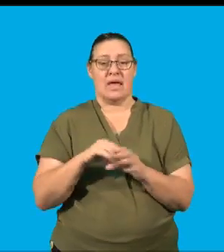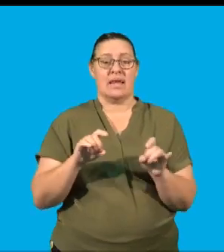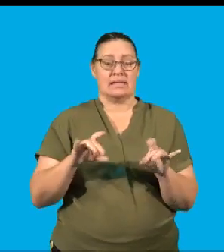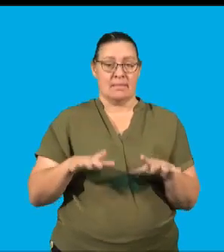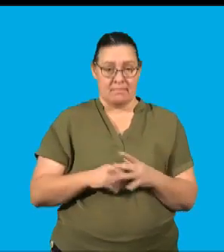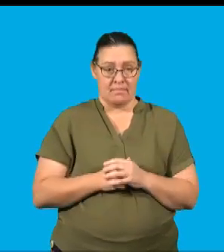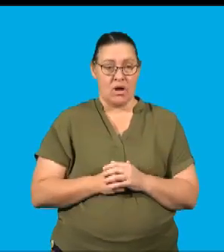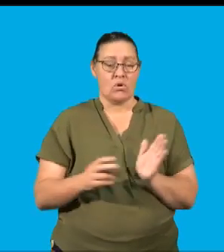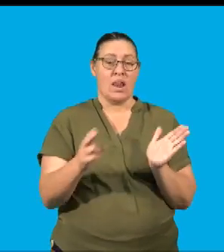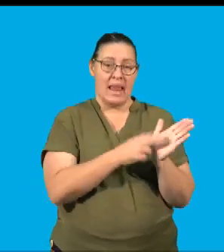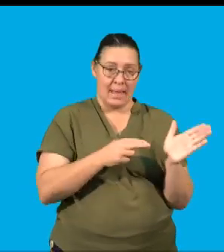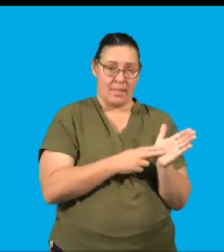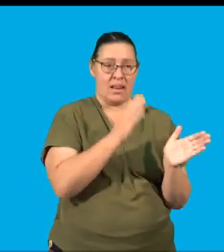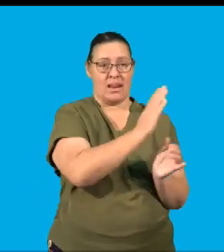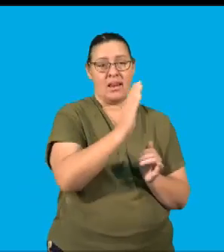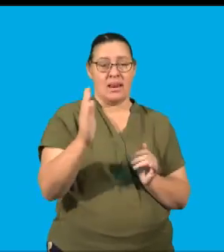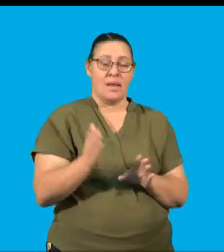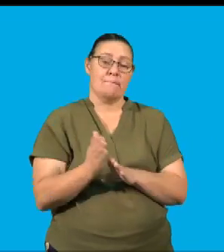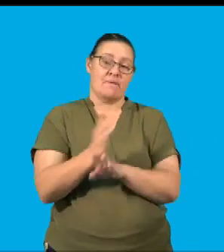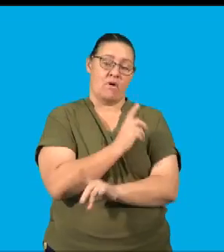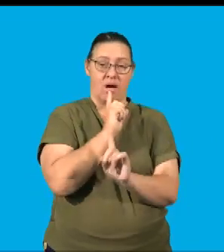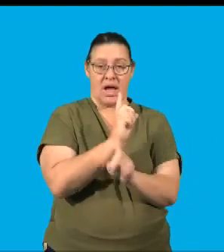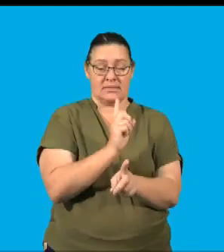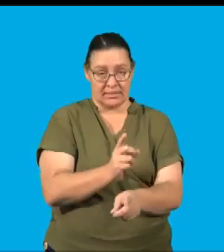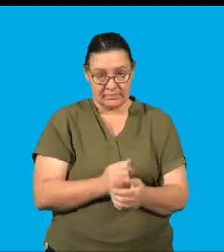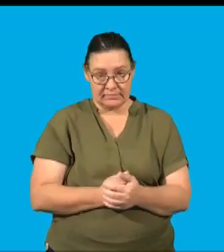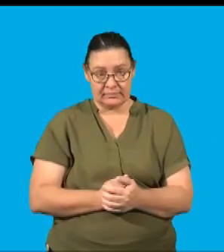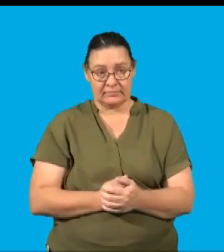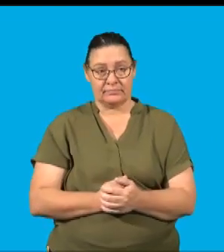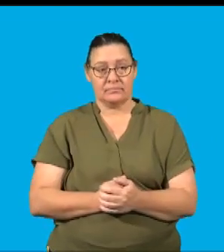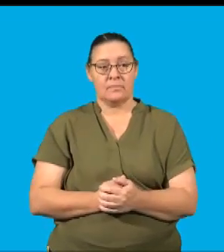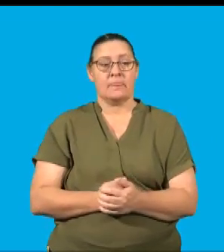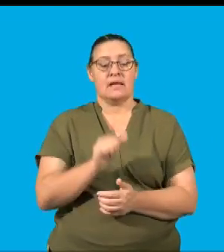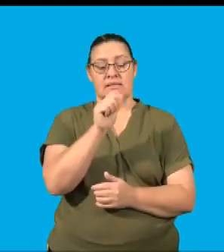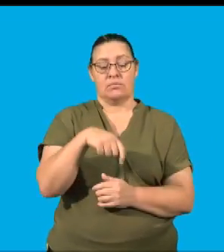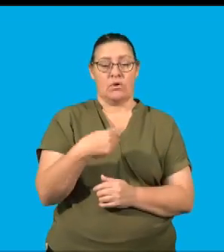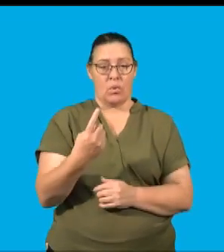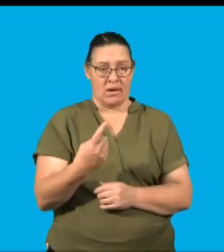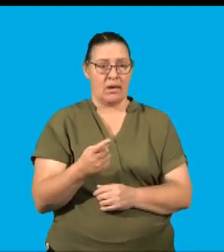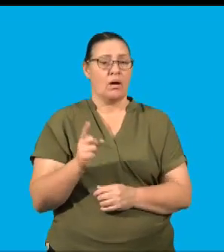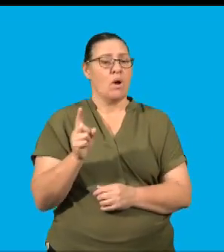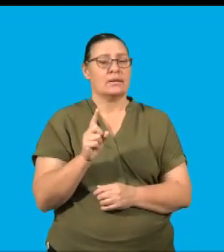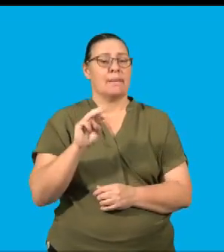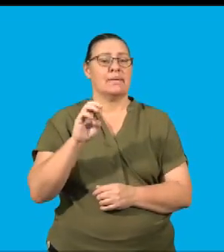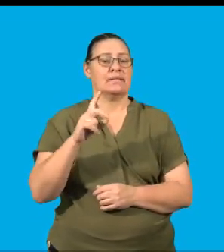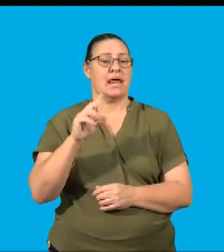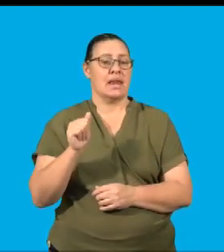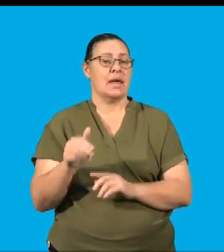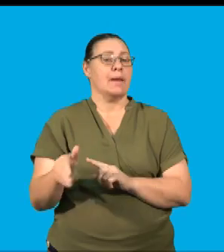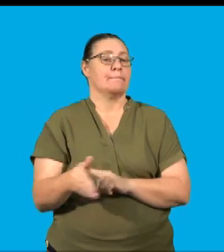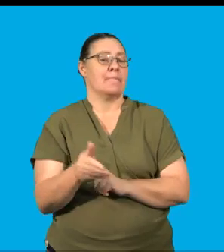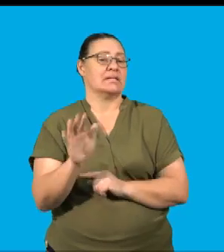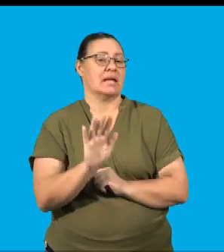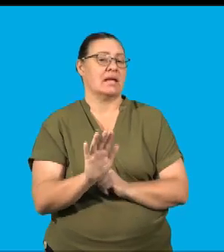exam. You label your box and whisker before you can even answer the questions. 6.1, what is the median